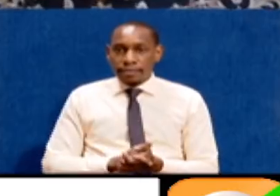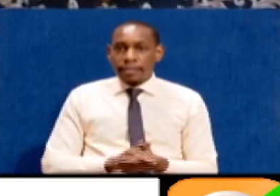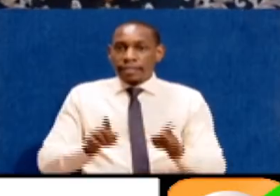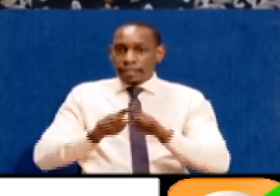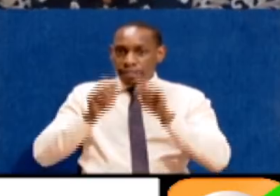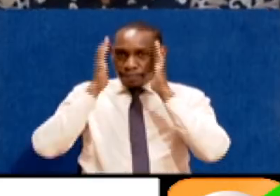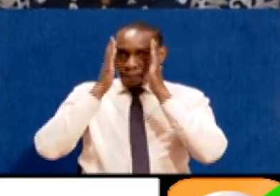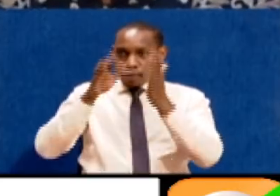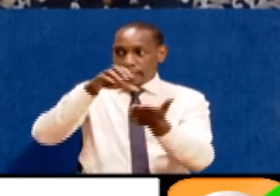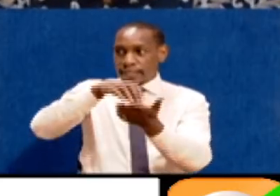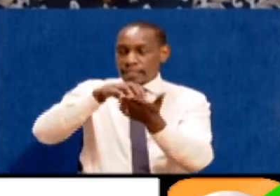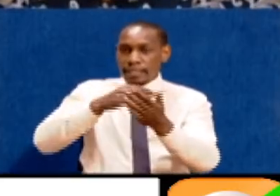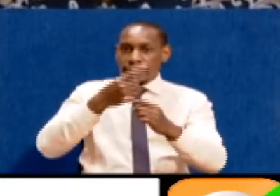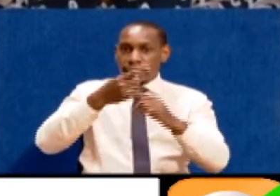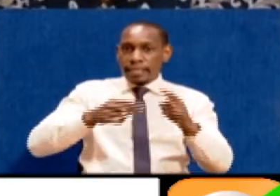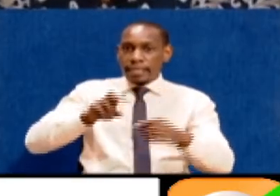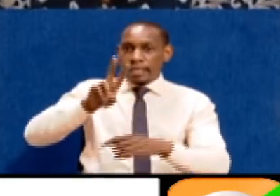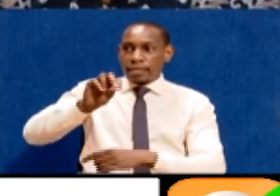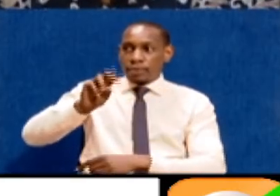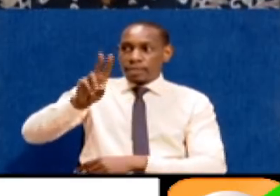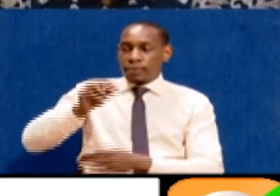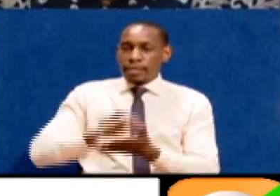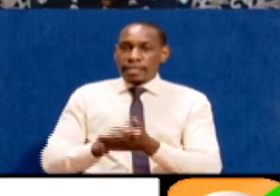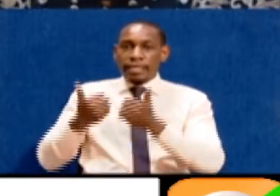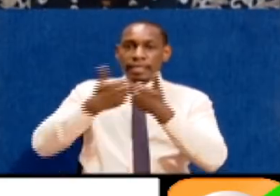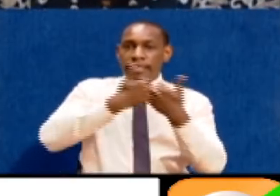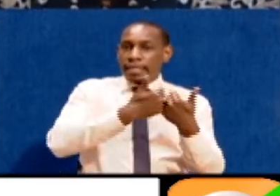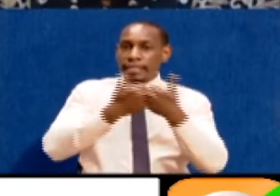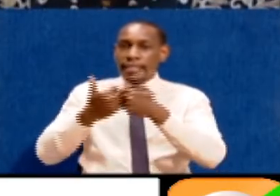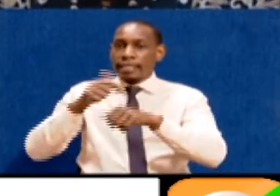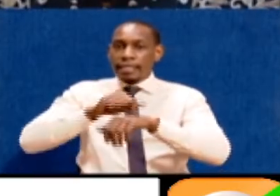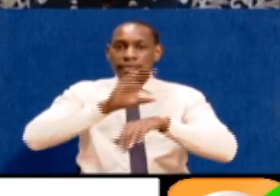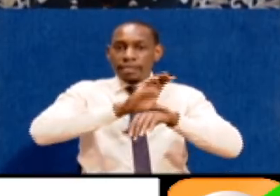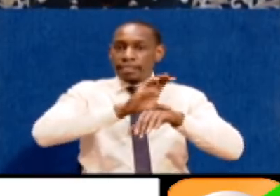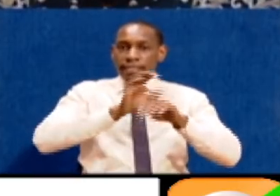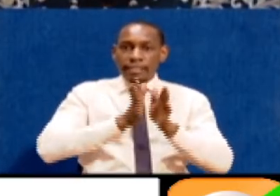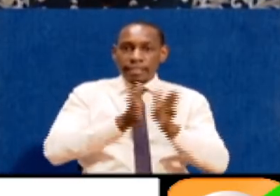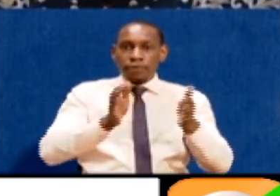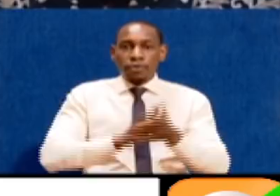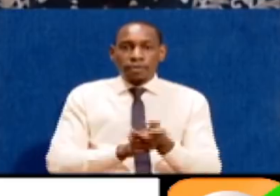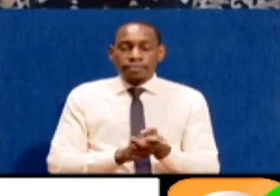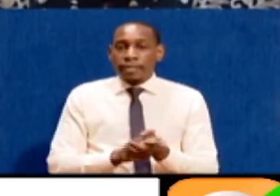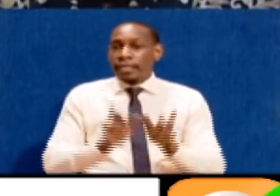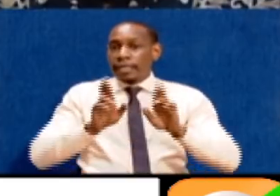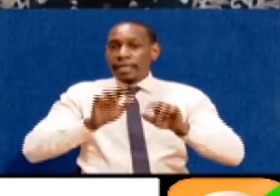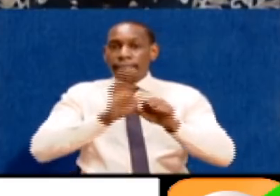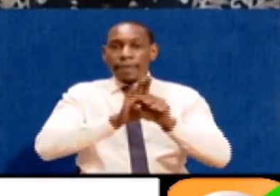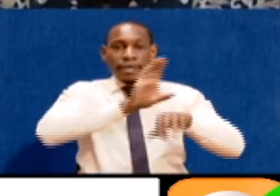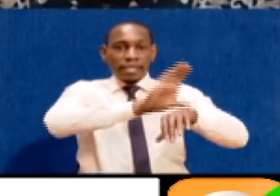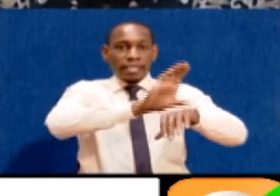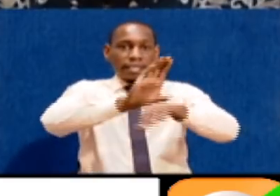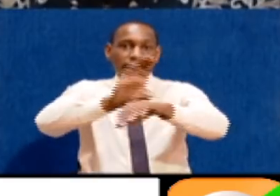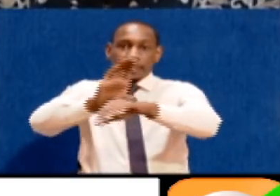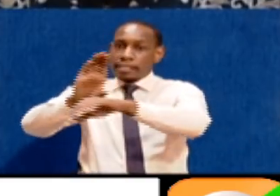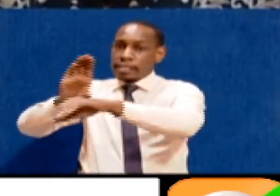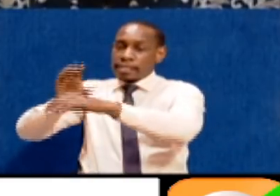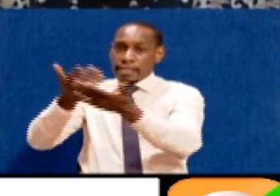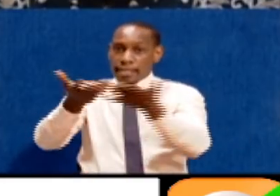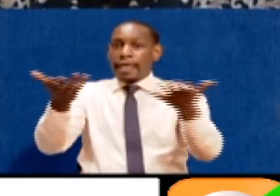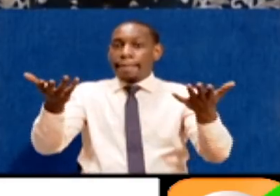And let's look at the scenario. 2020 has been a difficult time for the church in general. Already, I can assume, many churches were dealing